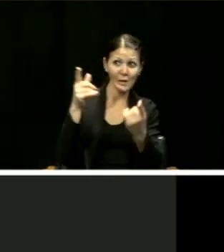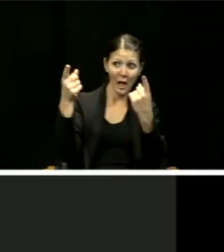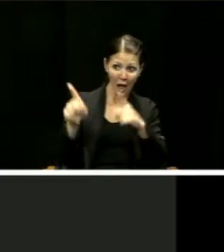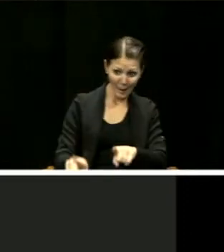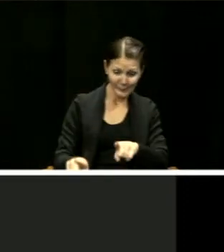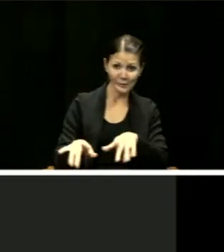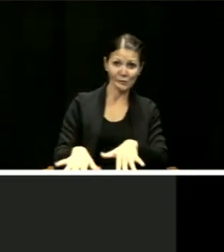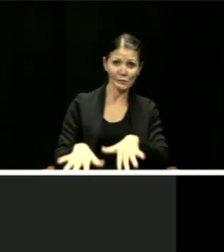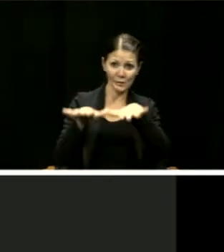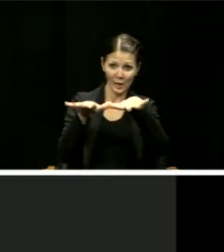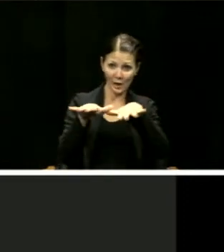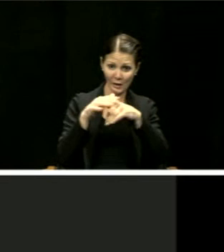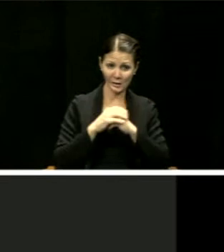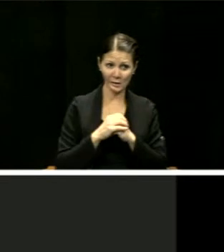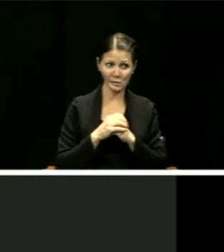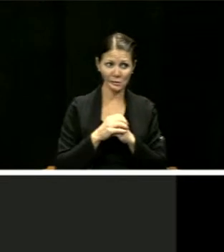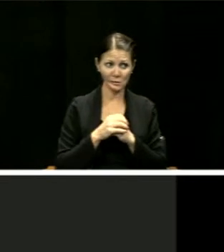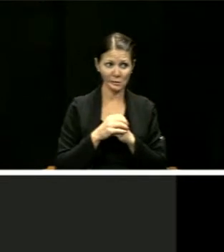occur?